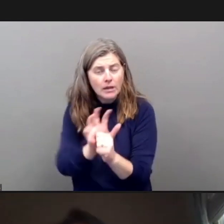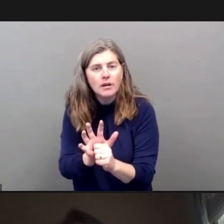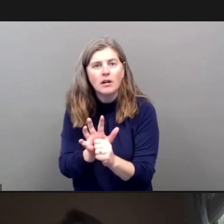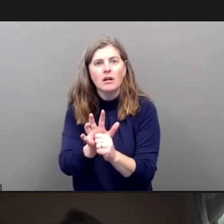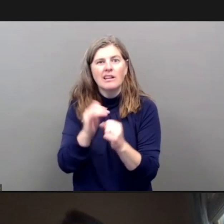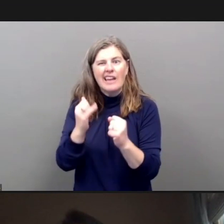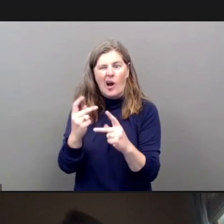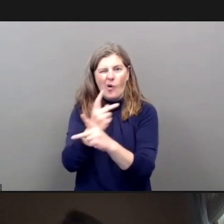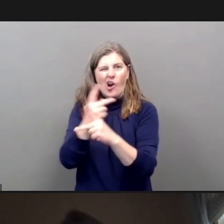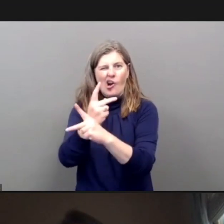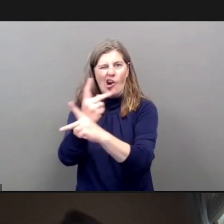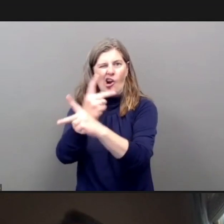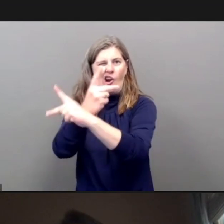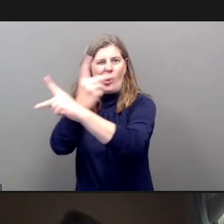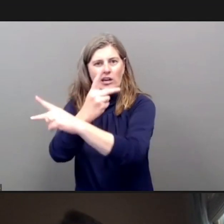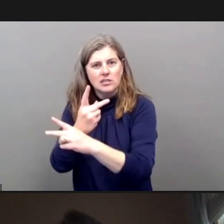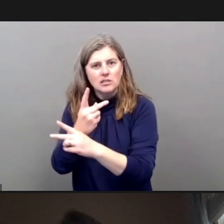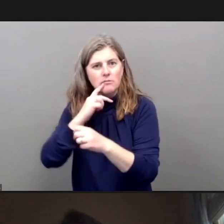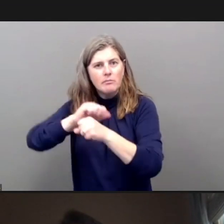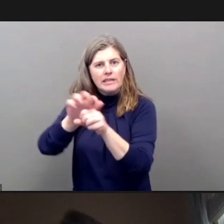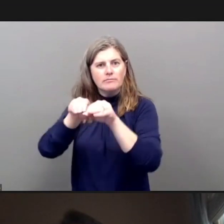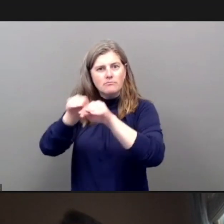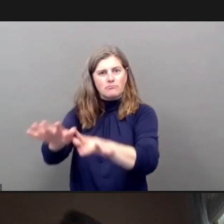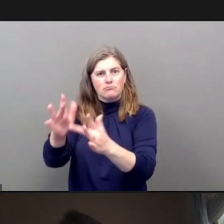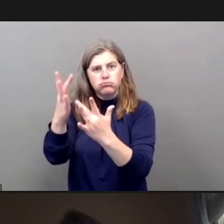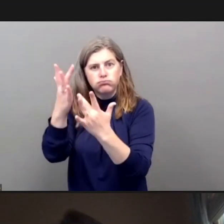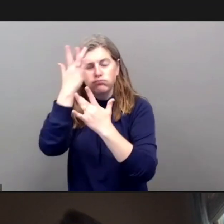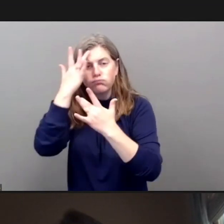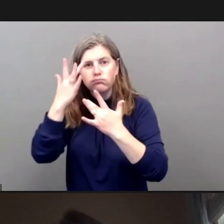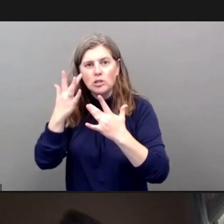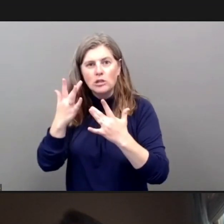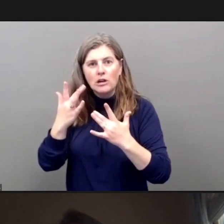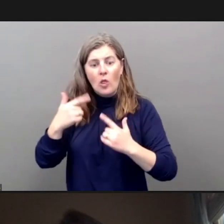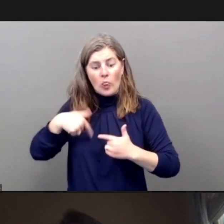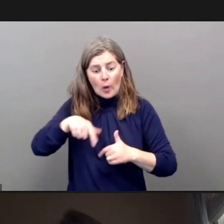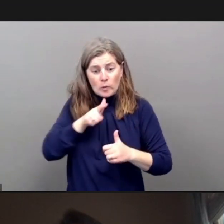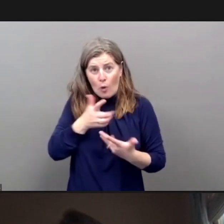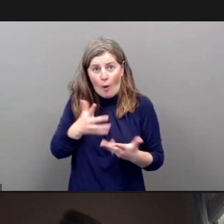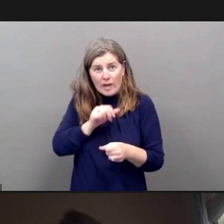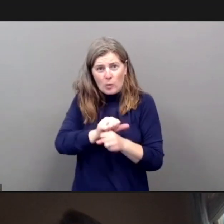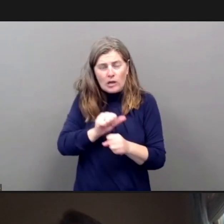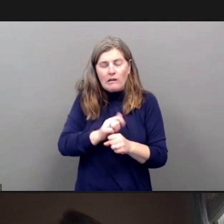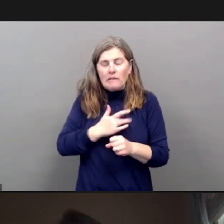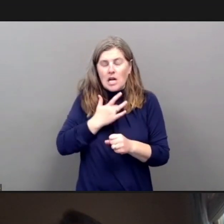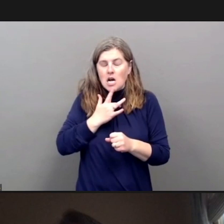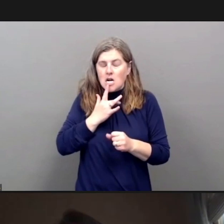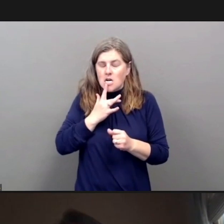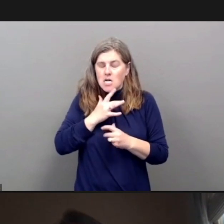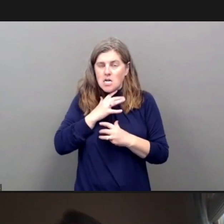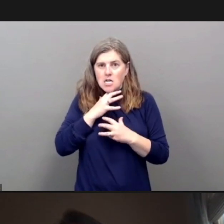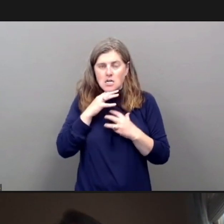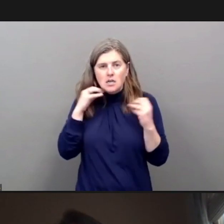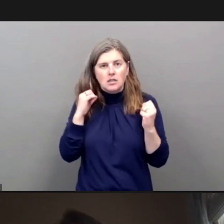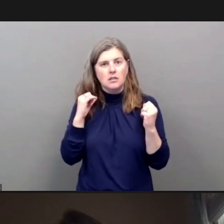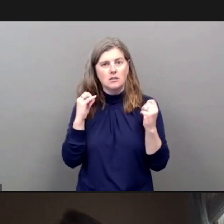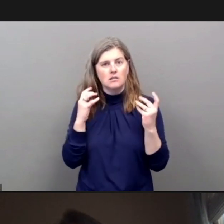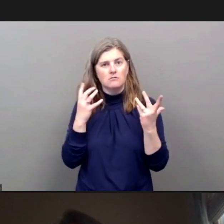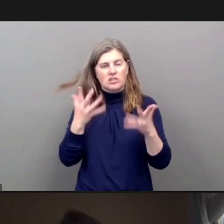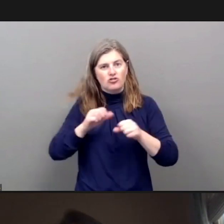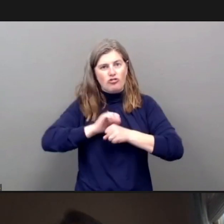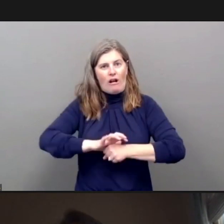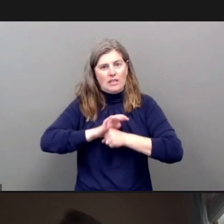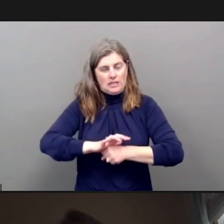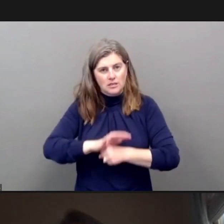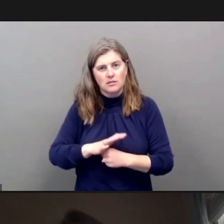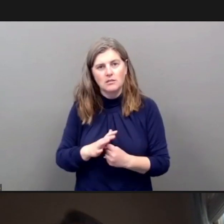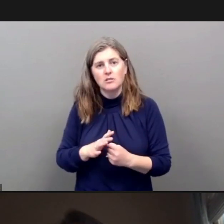really this pandemic that comes through and really stretches people to their breaking point. And I think to really get